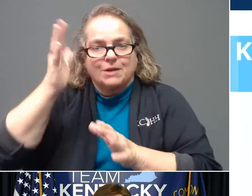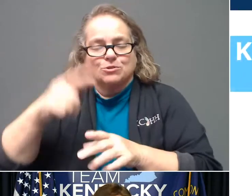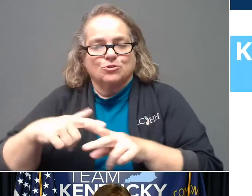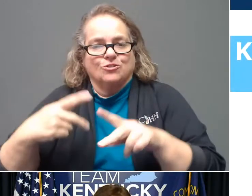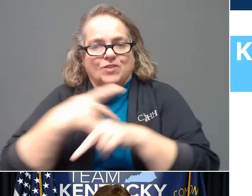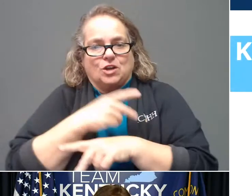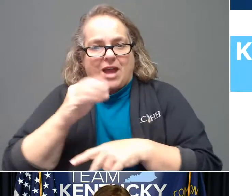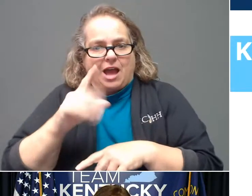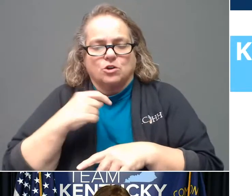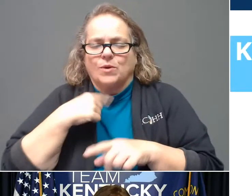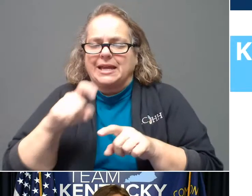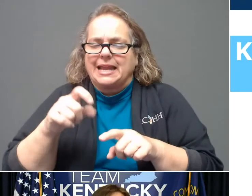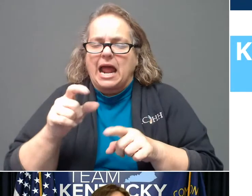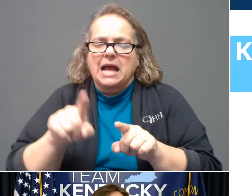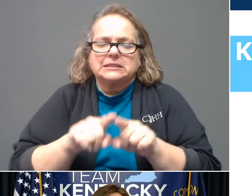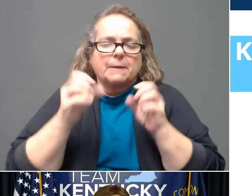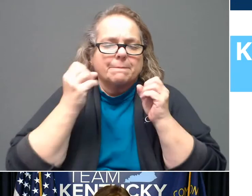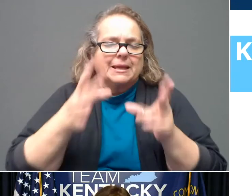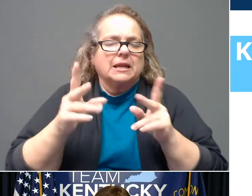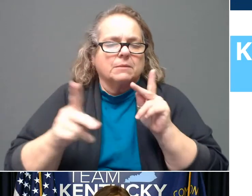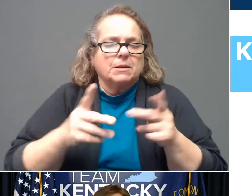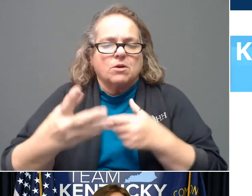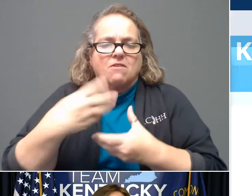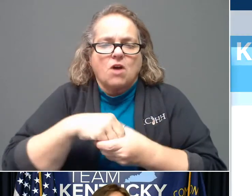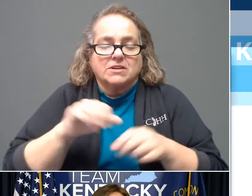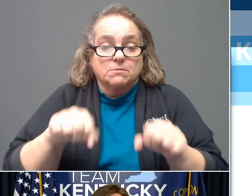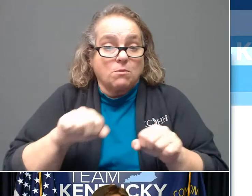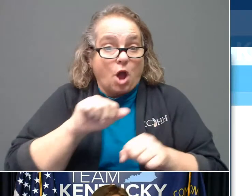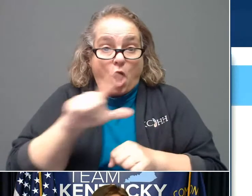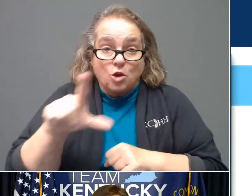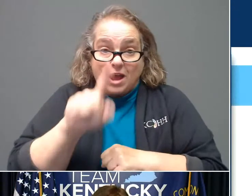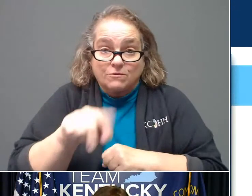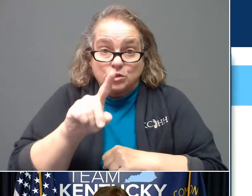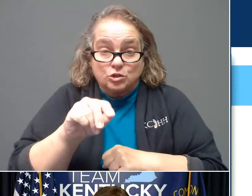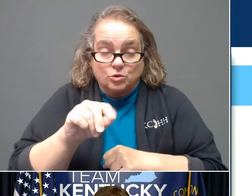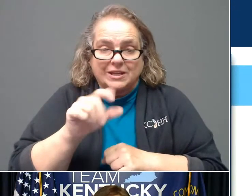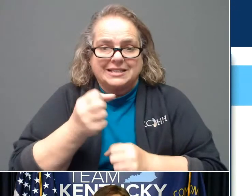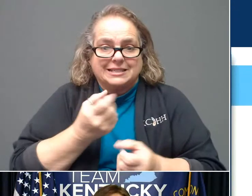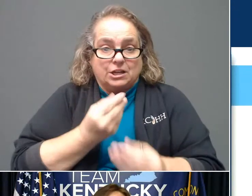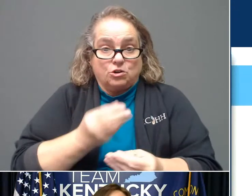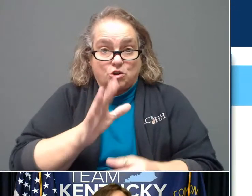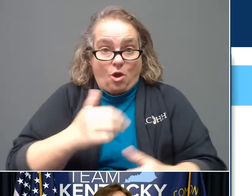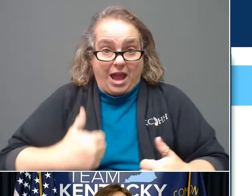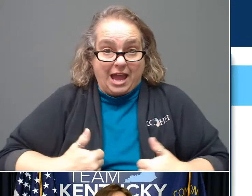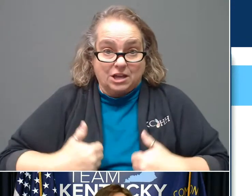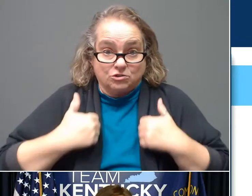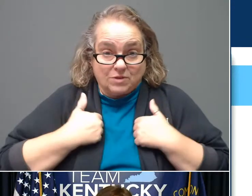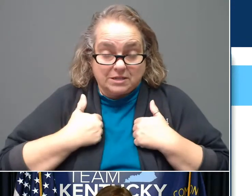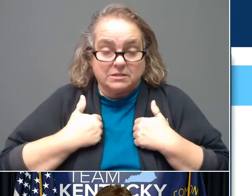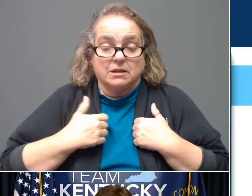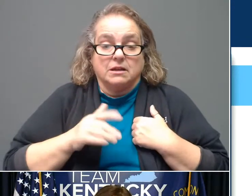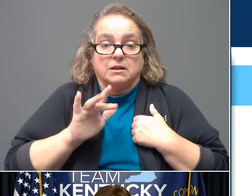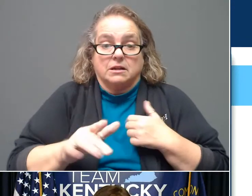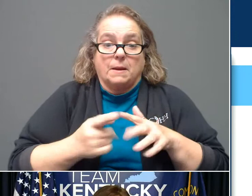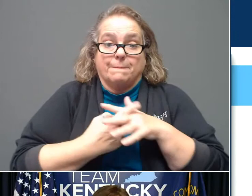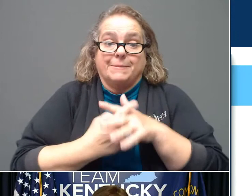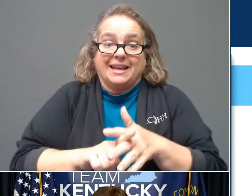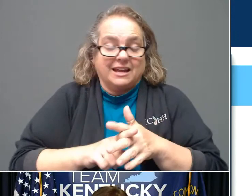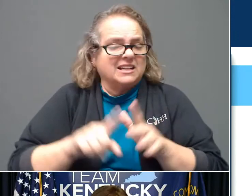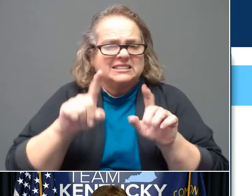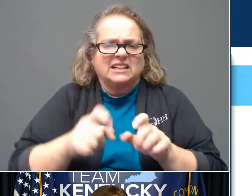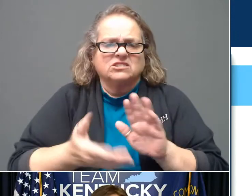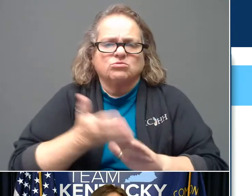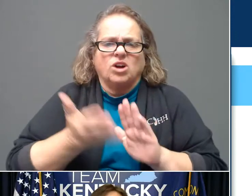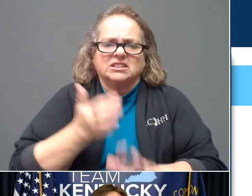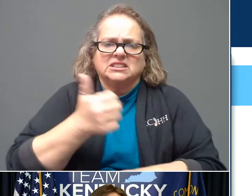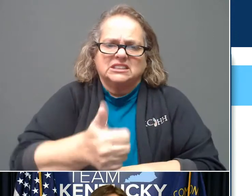people involved as possible. All you have to do is enter your address, click on begin, and the test runs itself. After